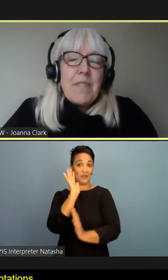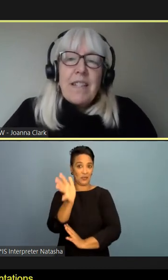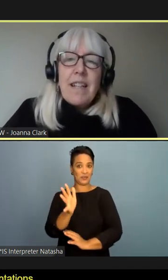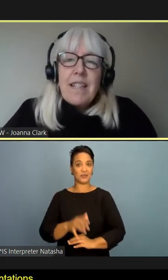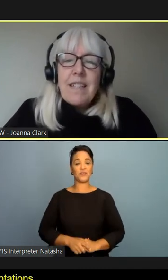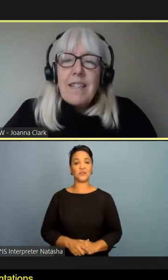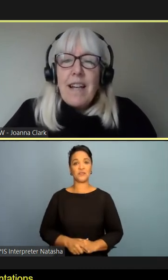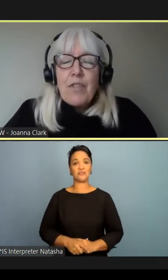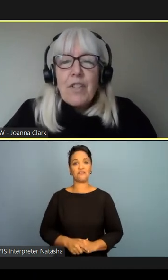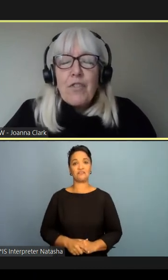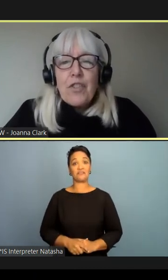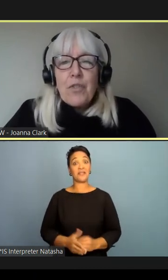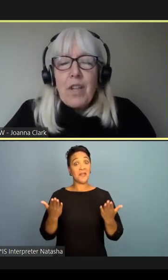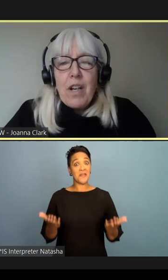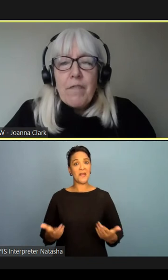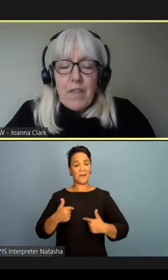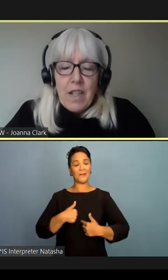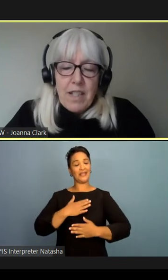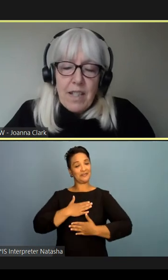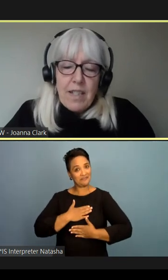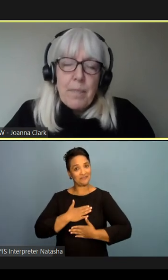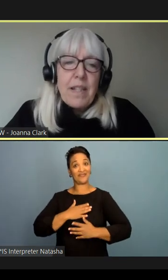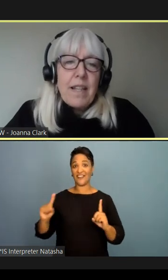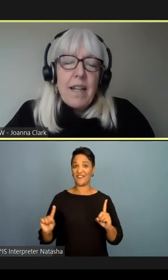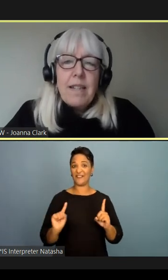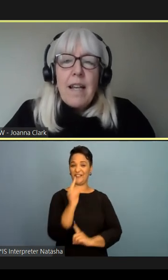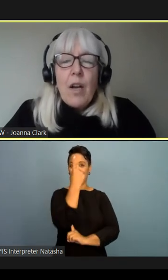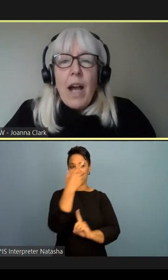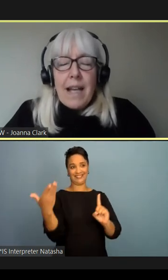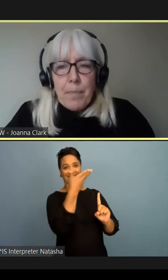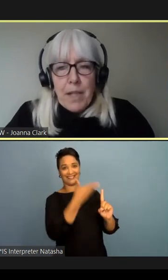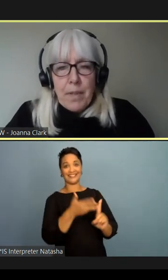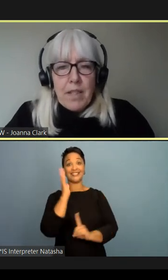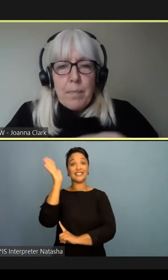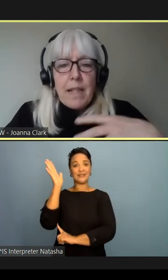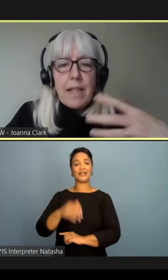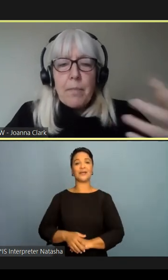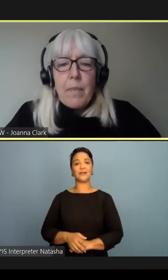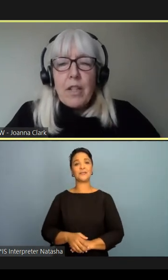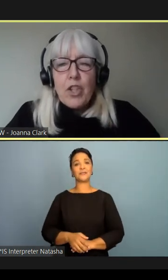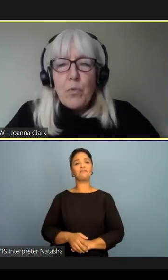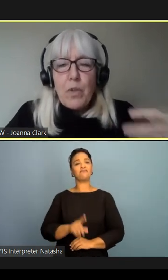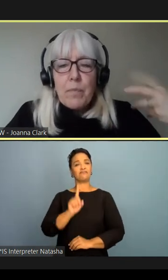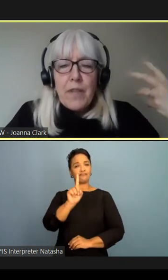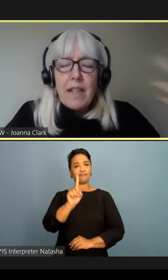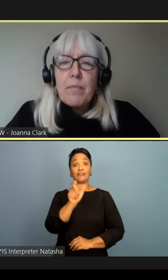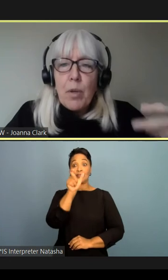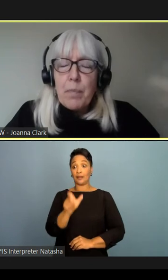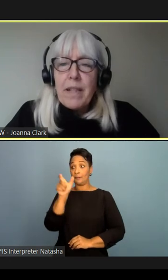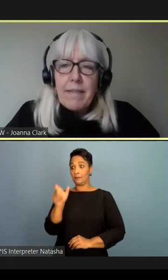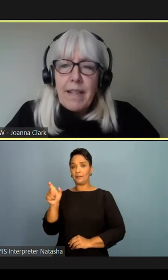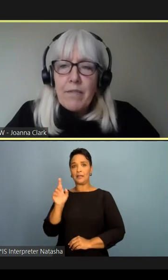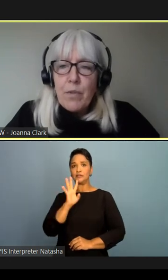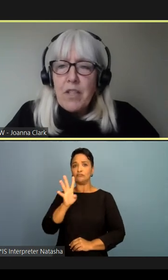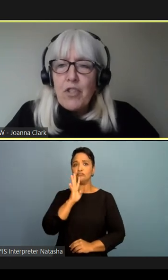And I'm delighted now to introduce our first speaker. As people are speaking, you will